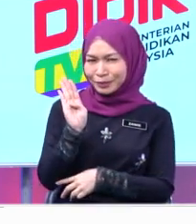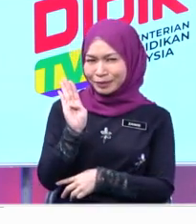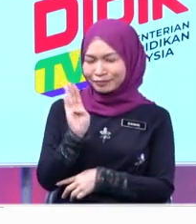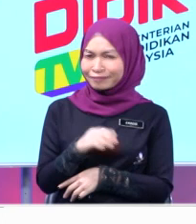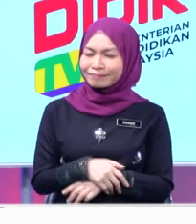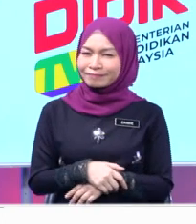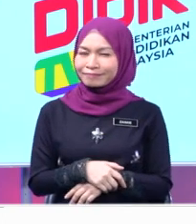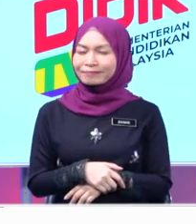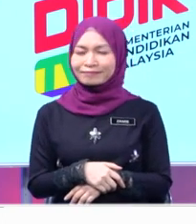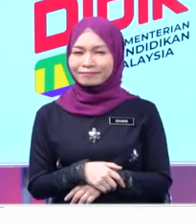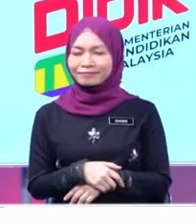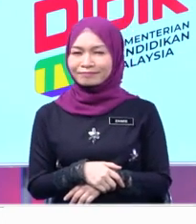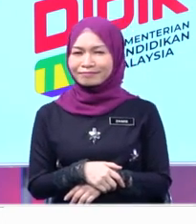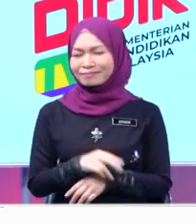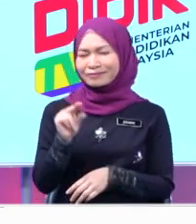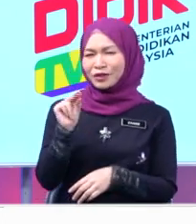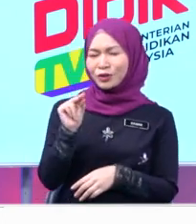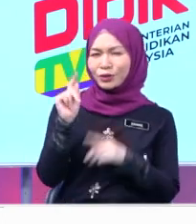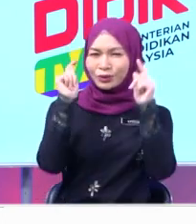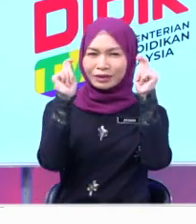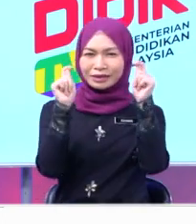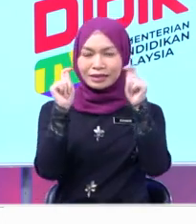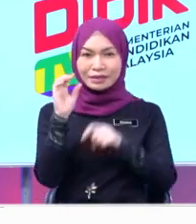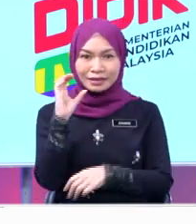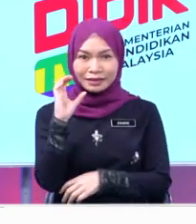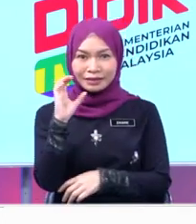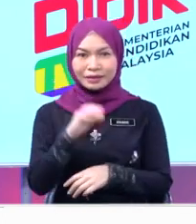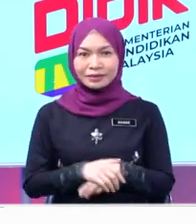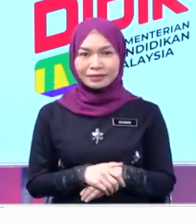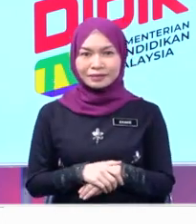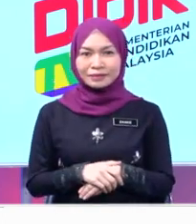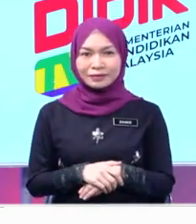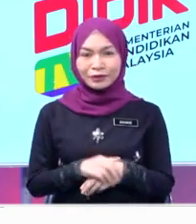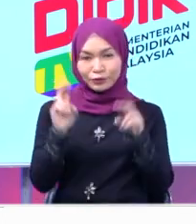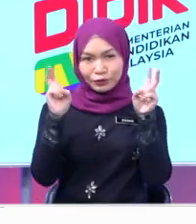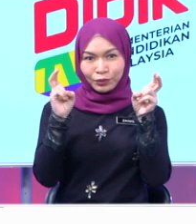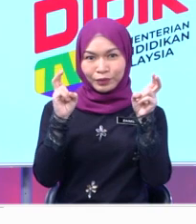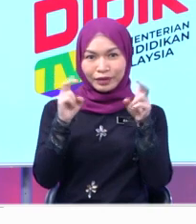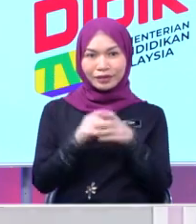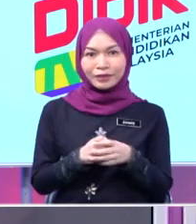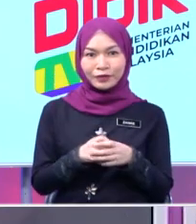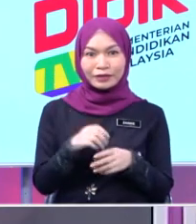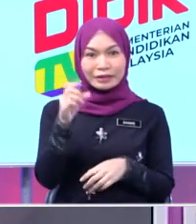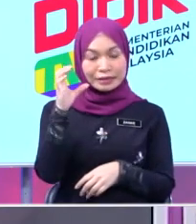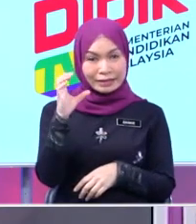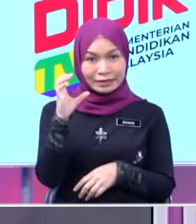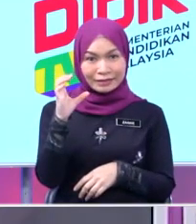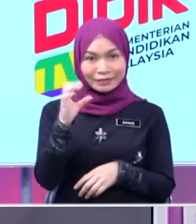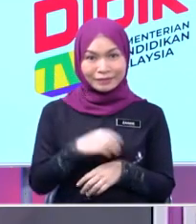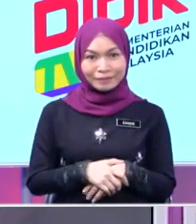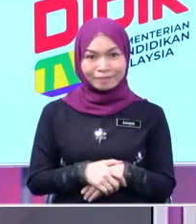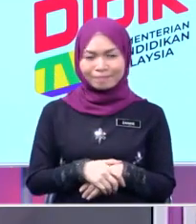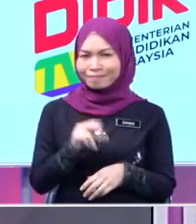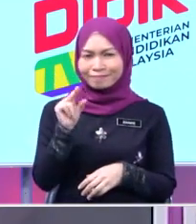C? actually C, yes. Because the okay. topic for C is not about animals being kept in cages. So Right.